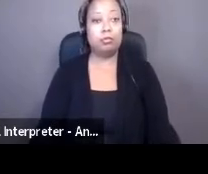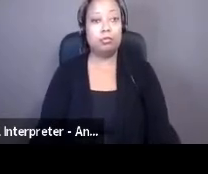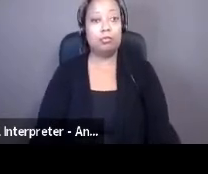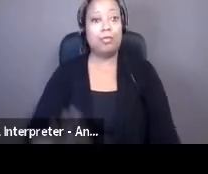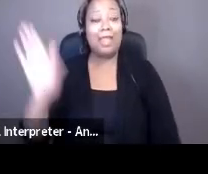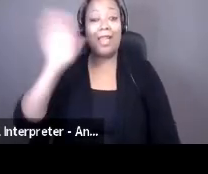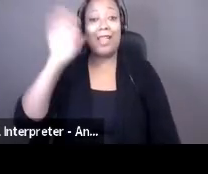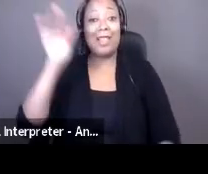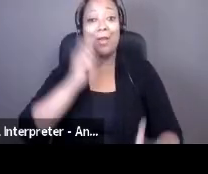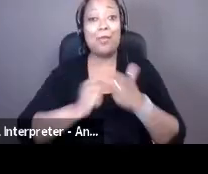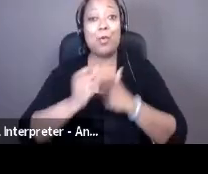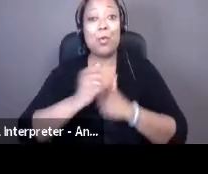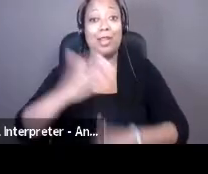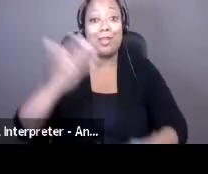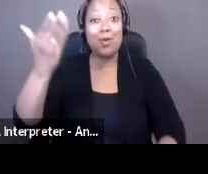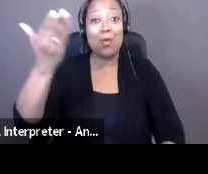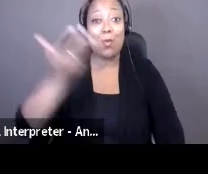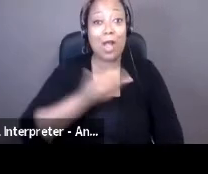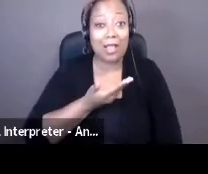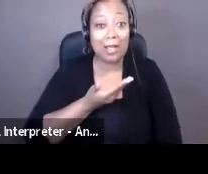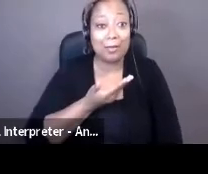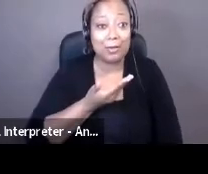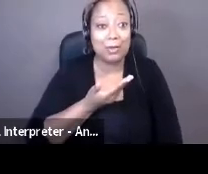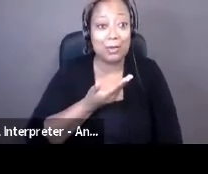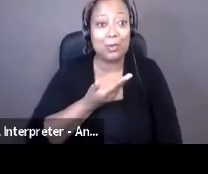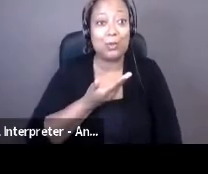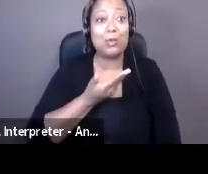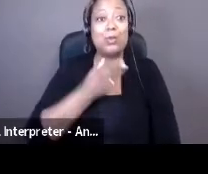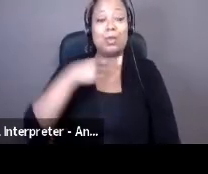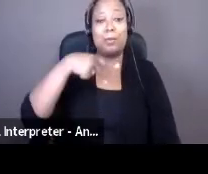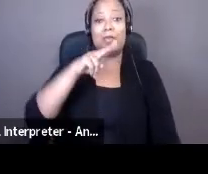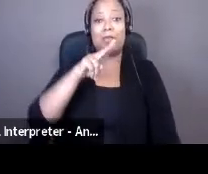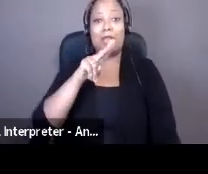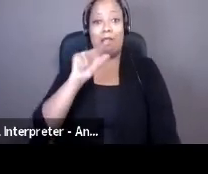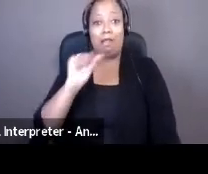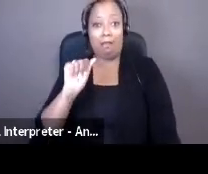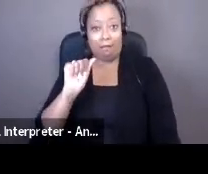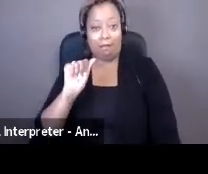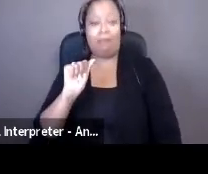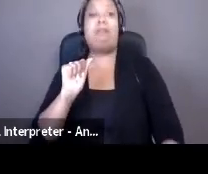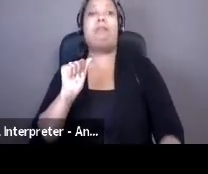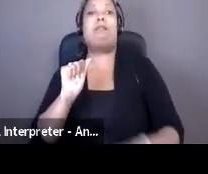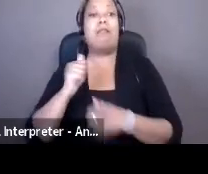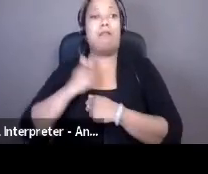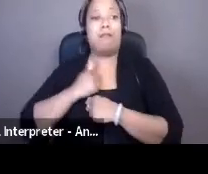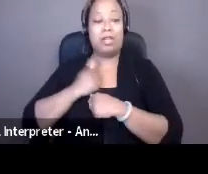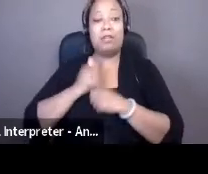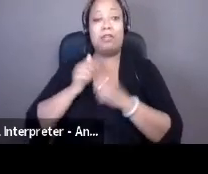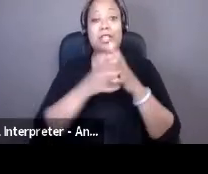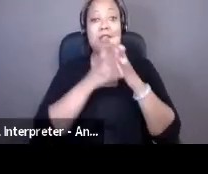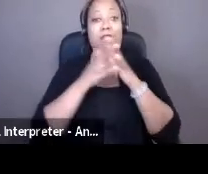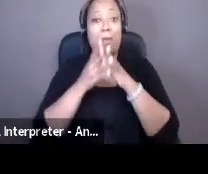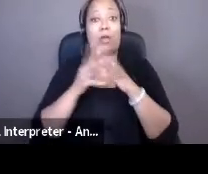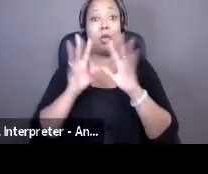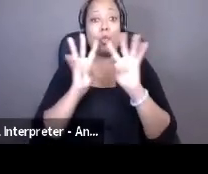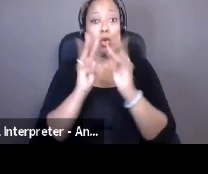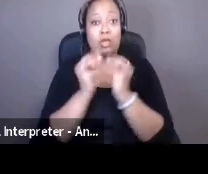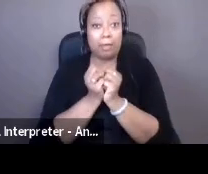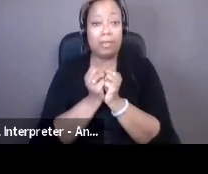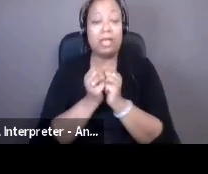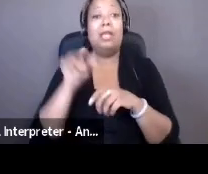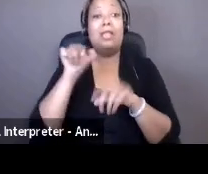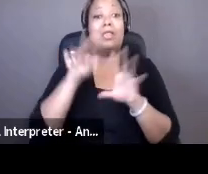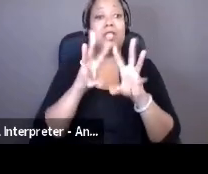everyone. Welcome to the Paralyzed Veterans of America workshop for the Abilities Expo. Our workshop today is